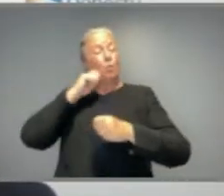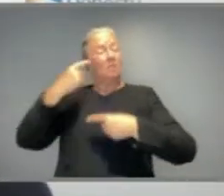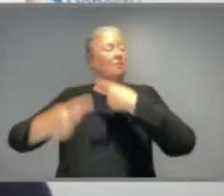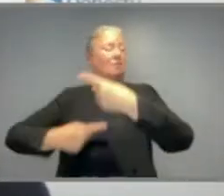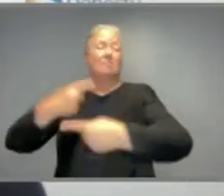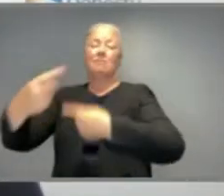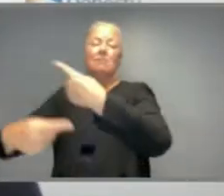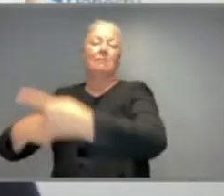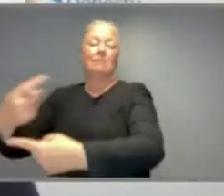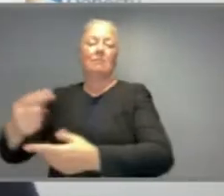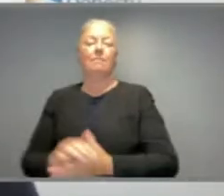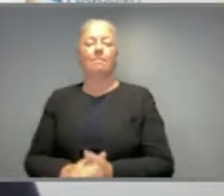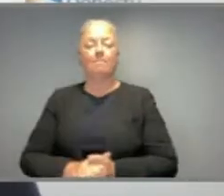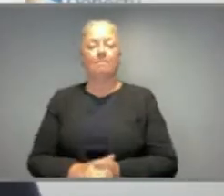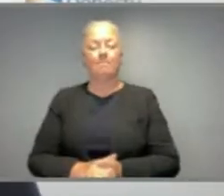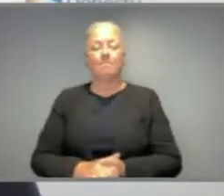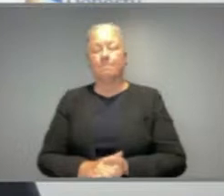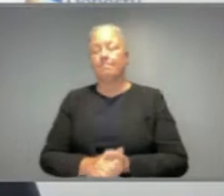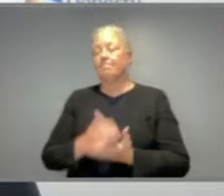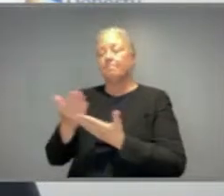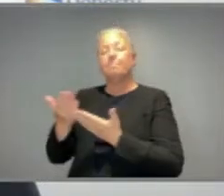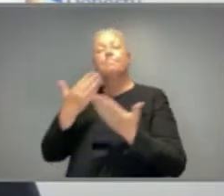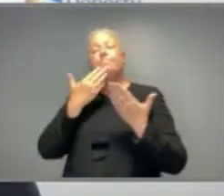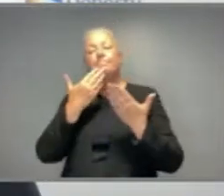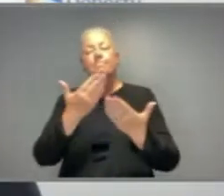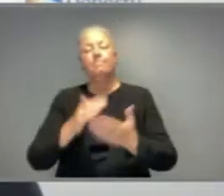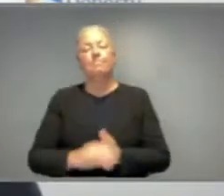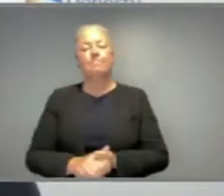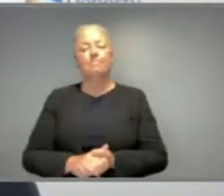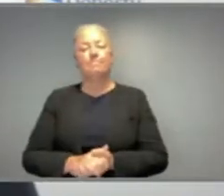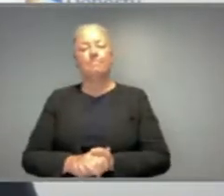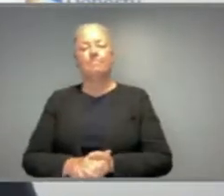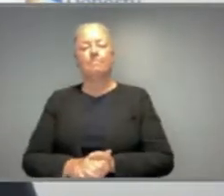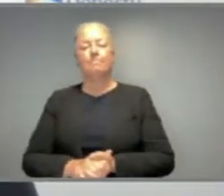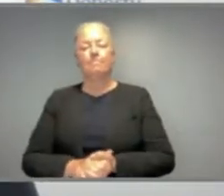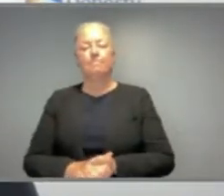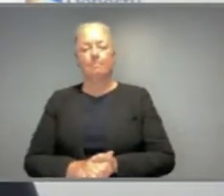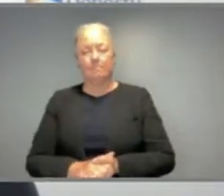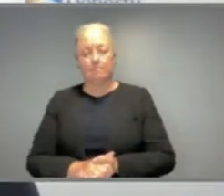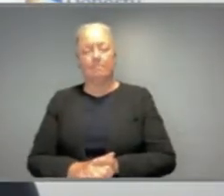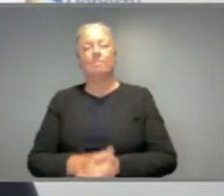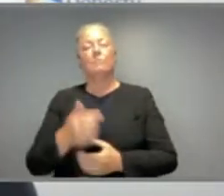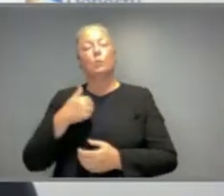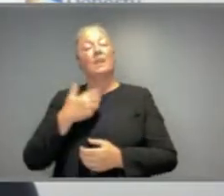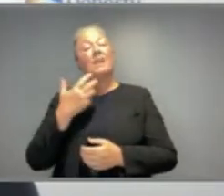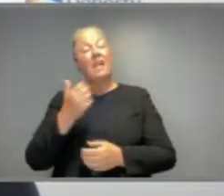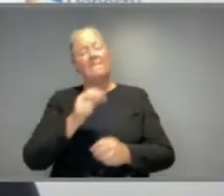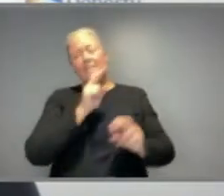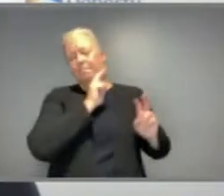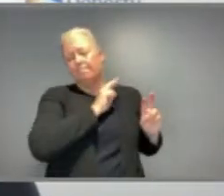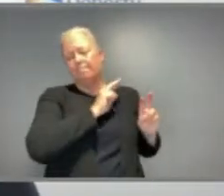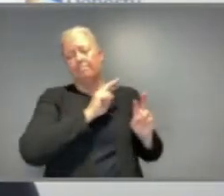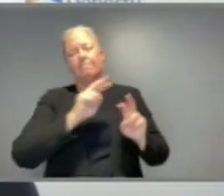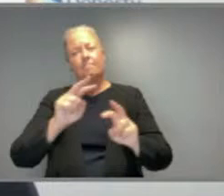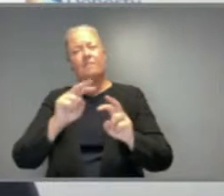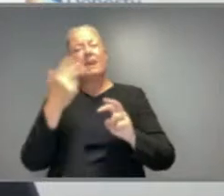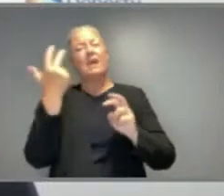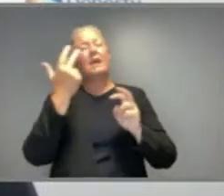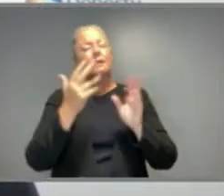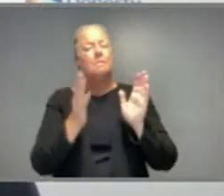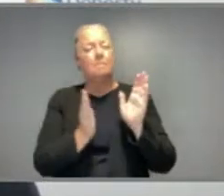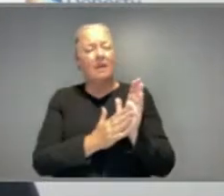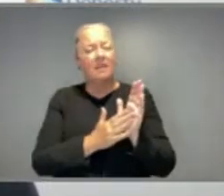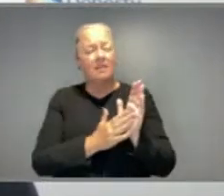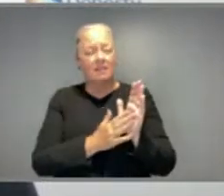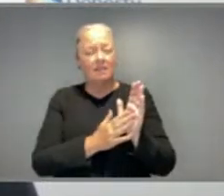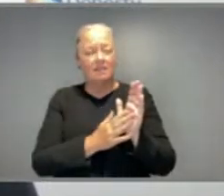Thank you. Yes, so we have been measuring COVID in Australia over the past 18 months, and that's included emergence of Delta here. So